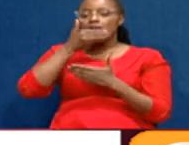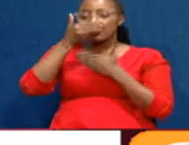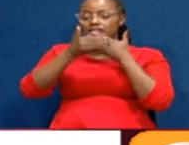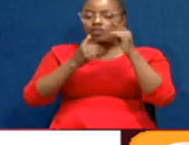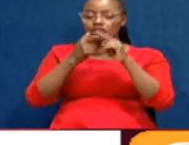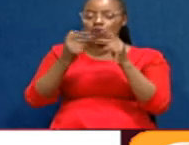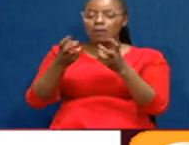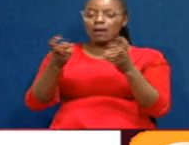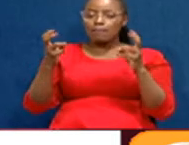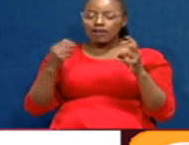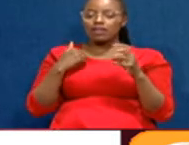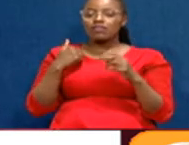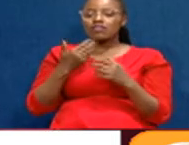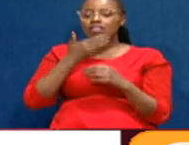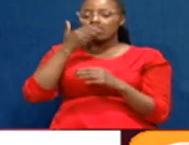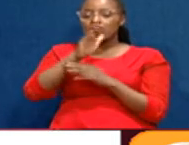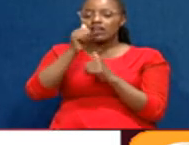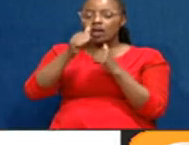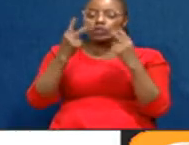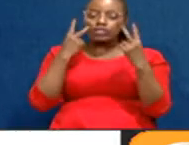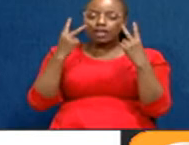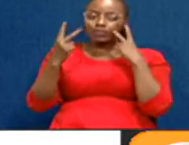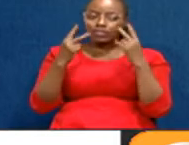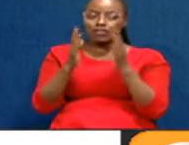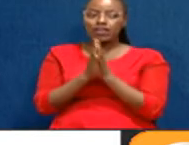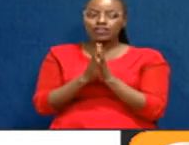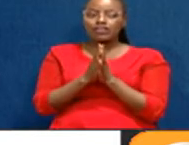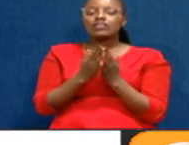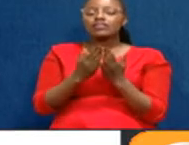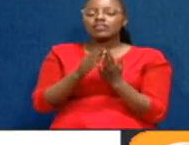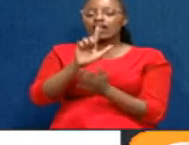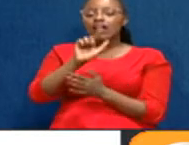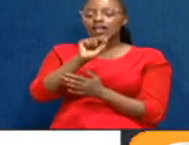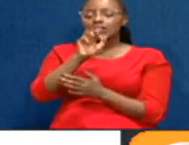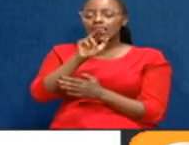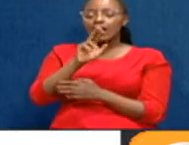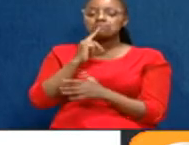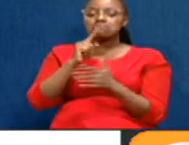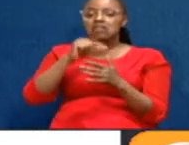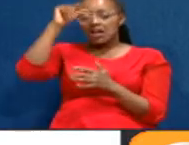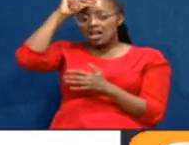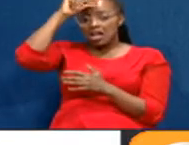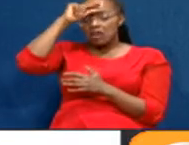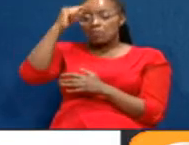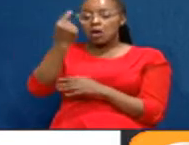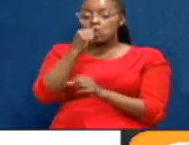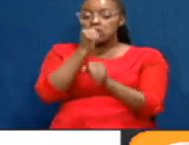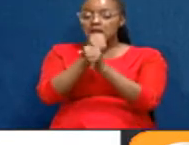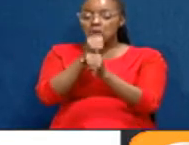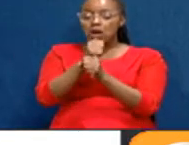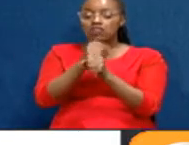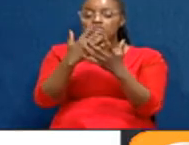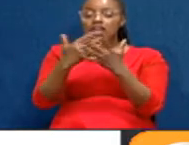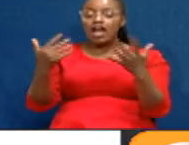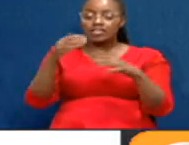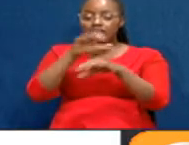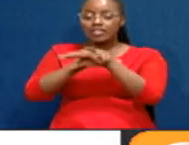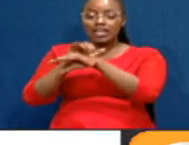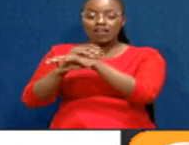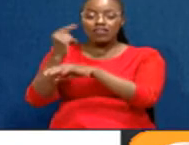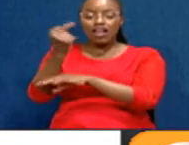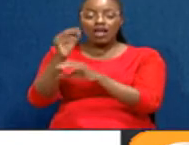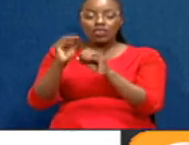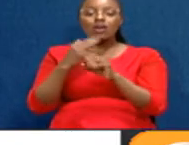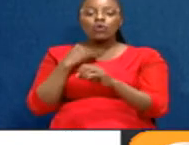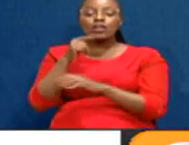responses from my panelists. And I'm loving some of the feedback that I'm seeing. Engineer Lazaro Kanyambok says, government shouldn't only work on asset recovery alone.